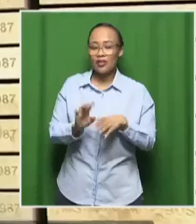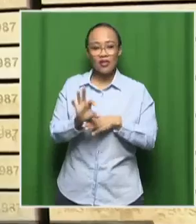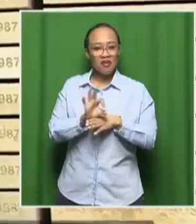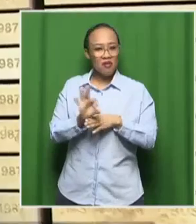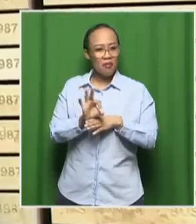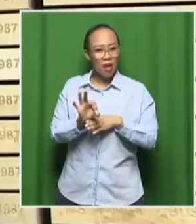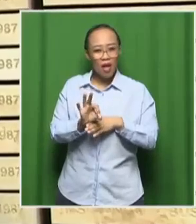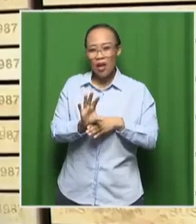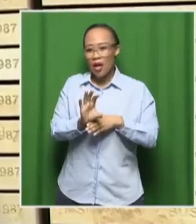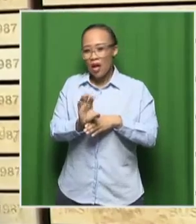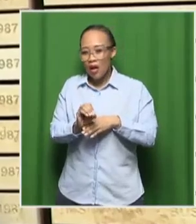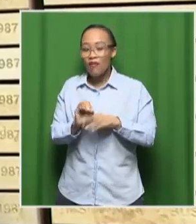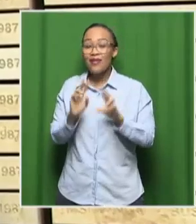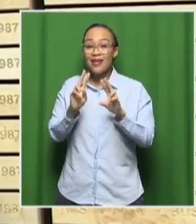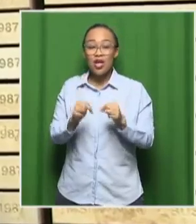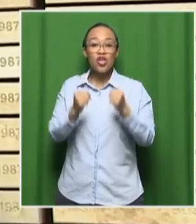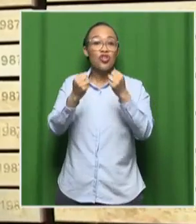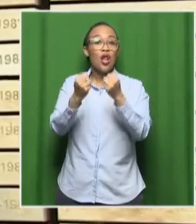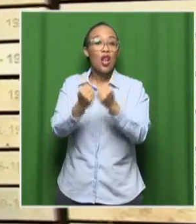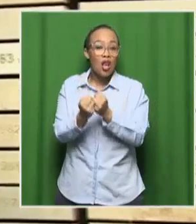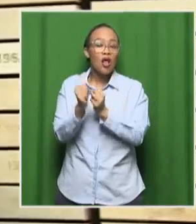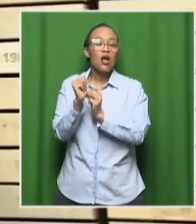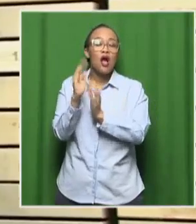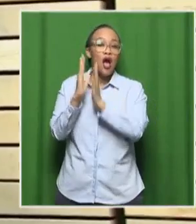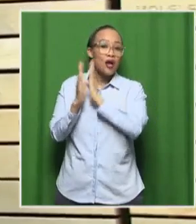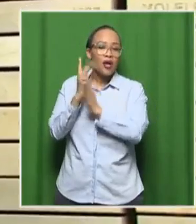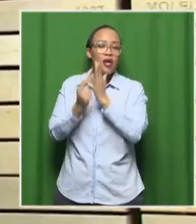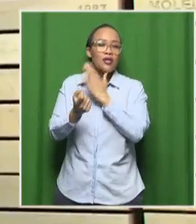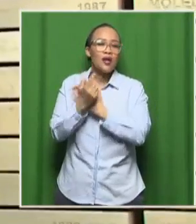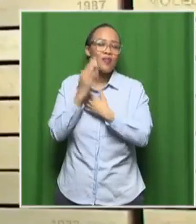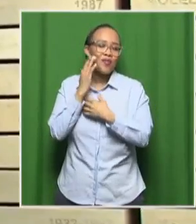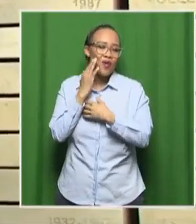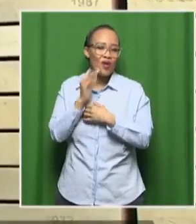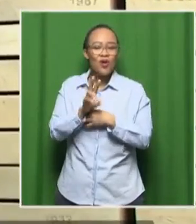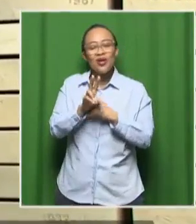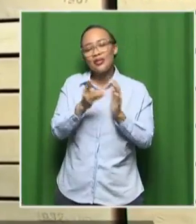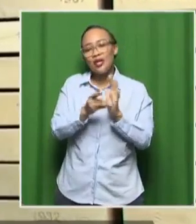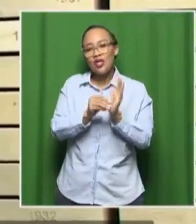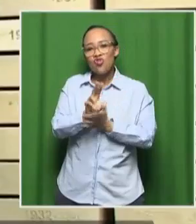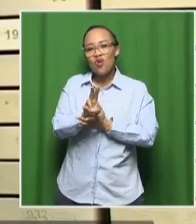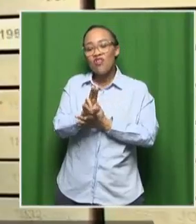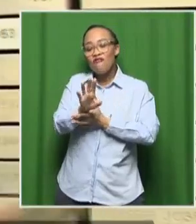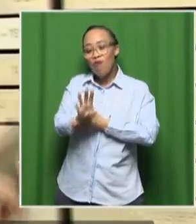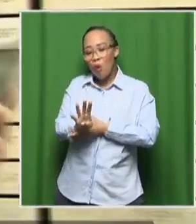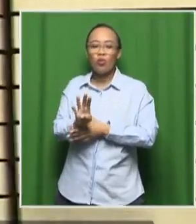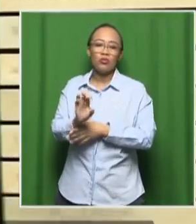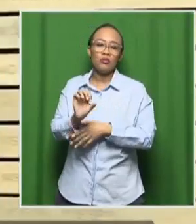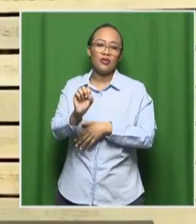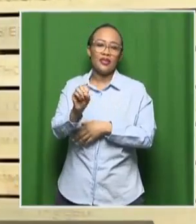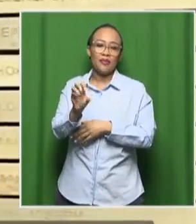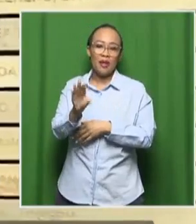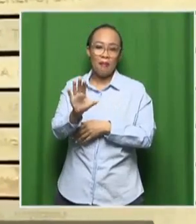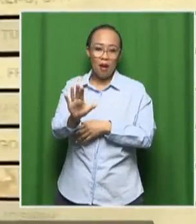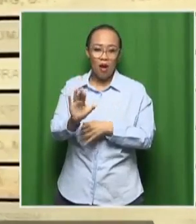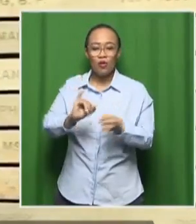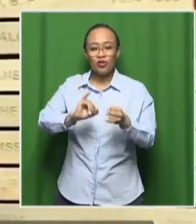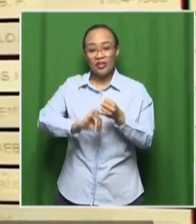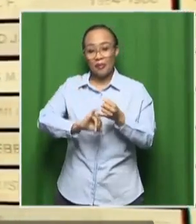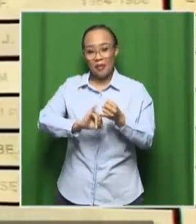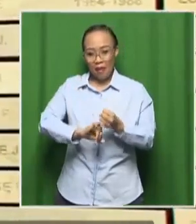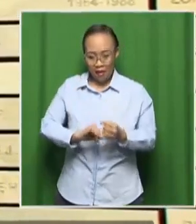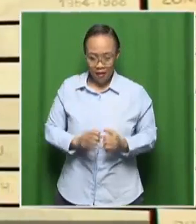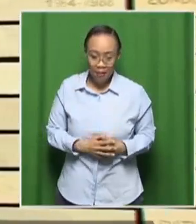Heritage Day obviously takes place on the 24th of September, and we'll also right here are going to, in just